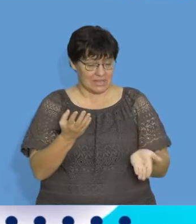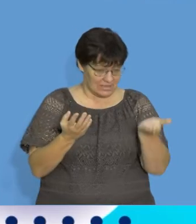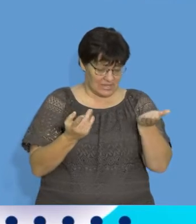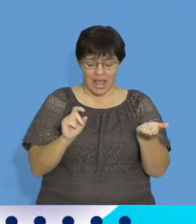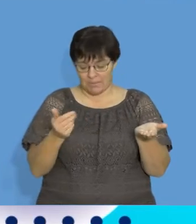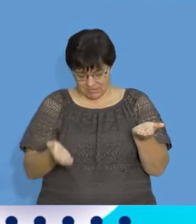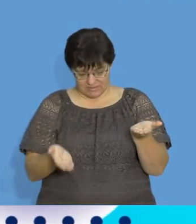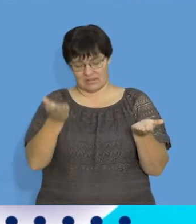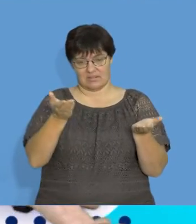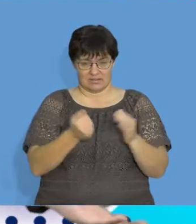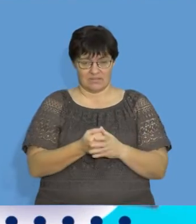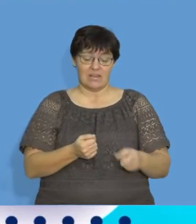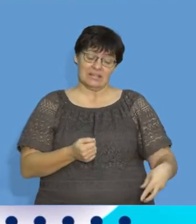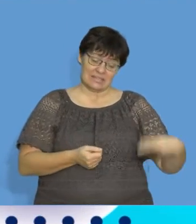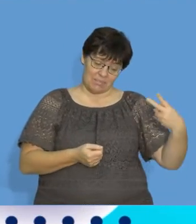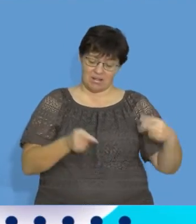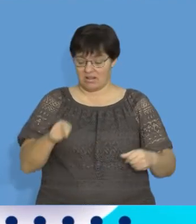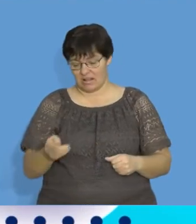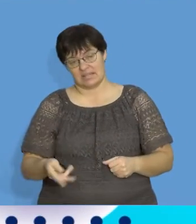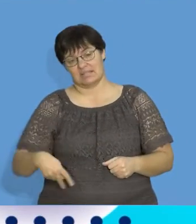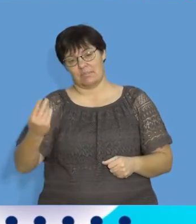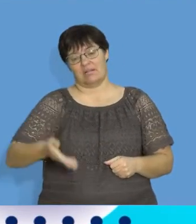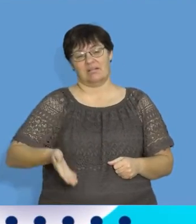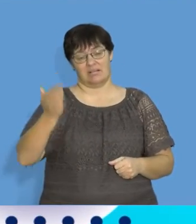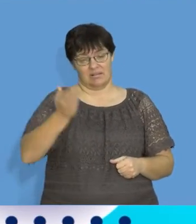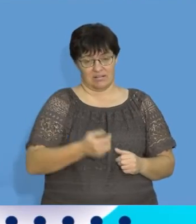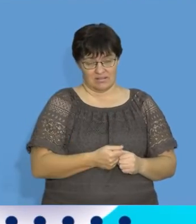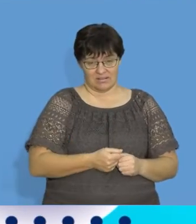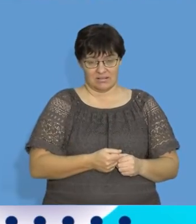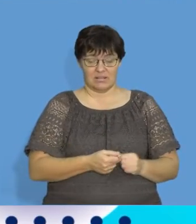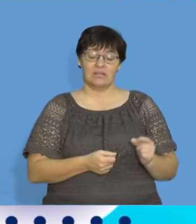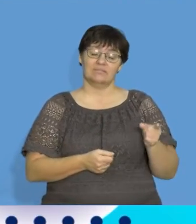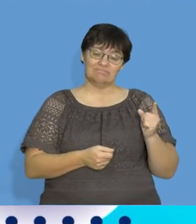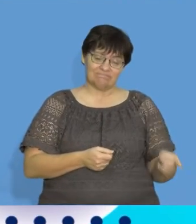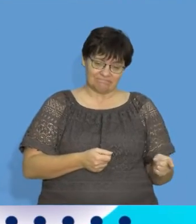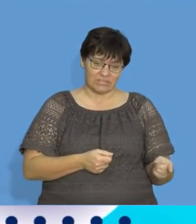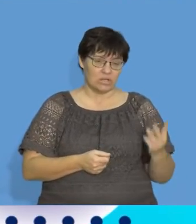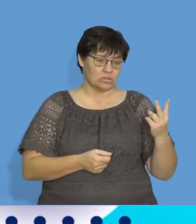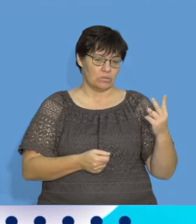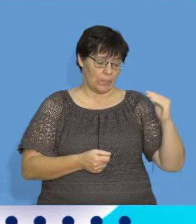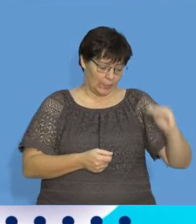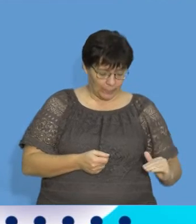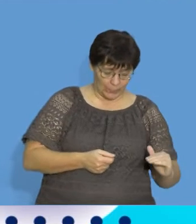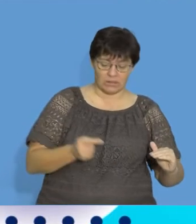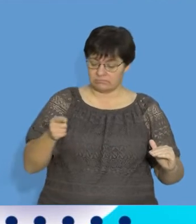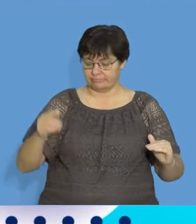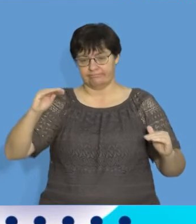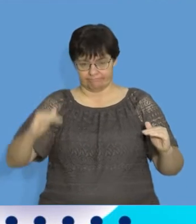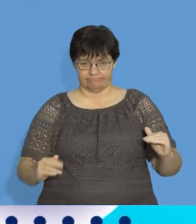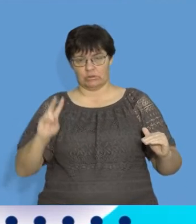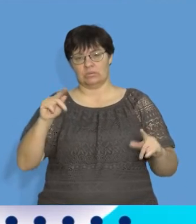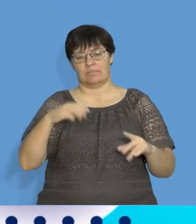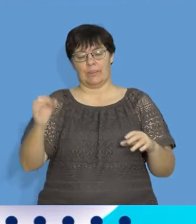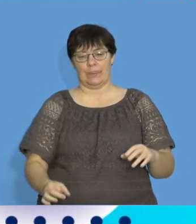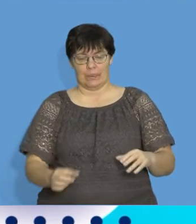amount. If height doubles, potential doubles. If mass is 2 times smaller, potential is